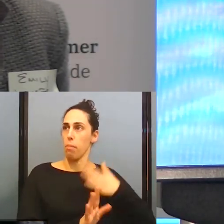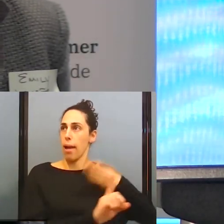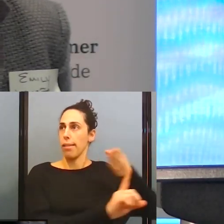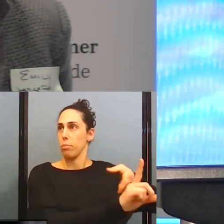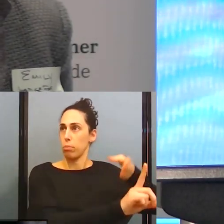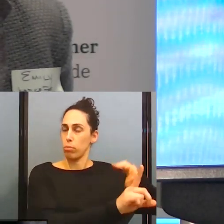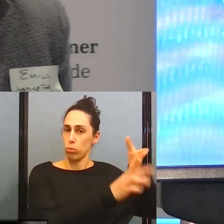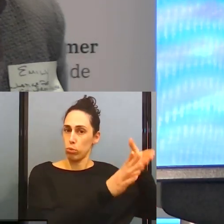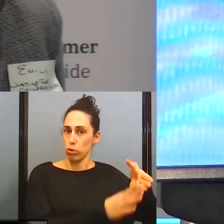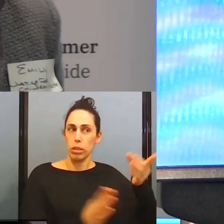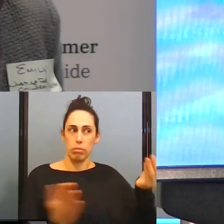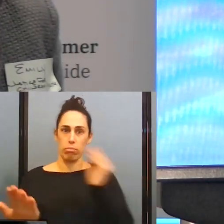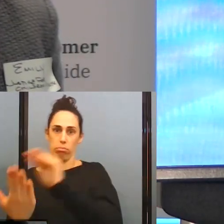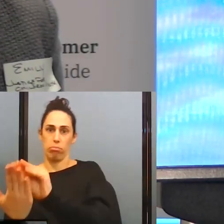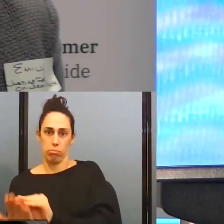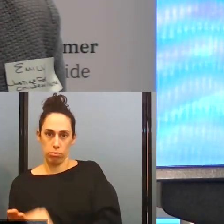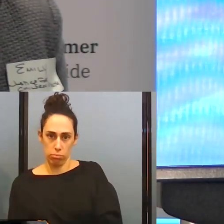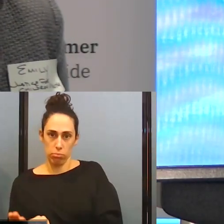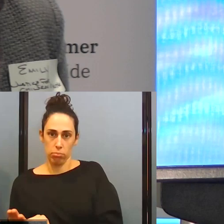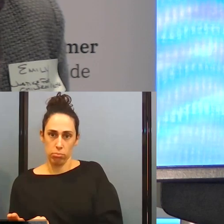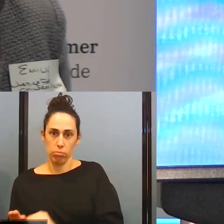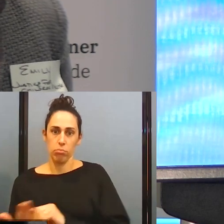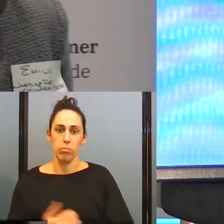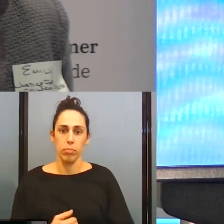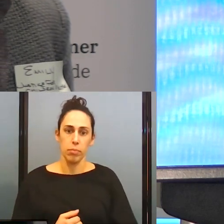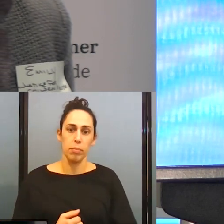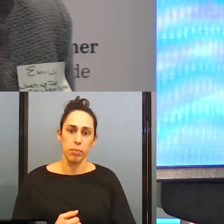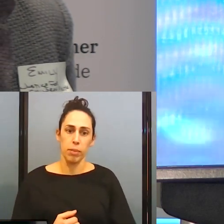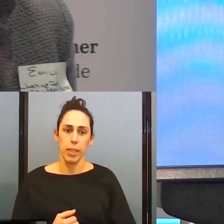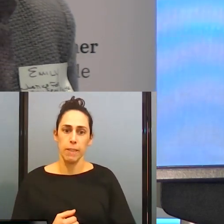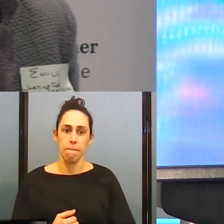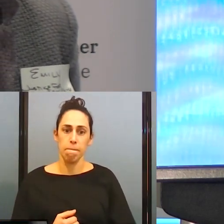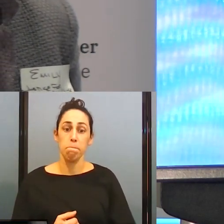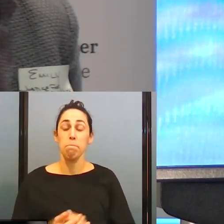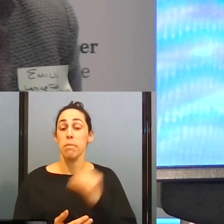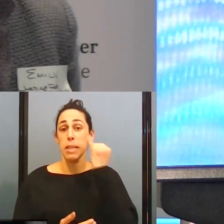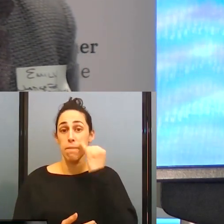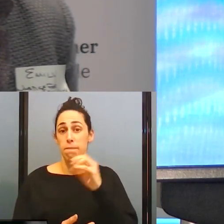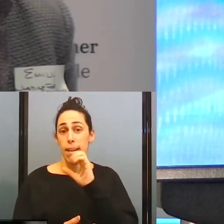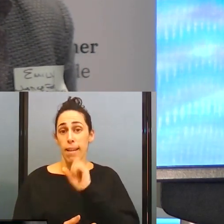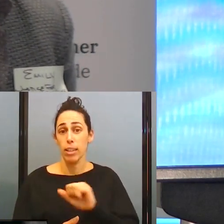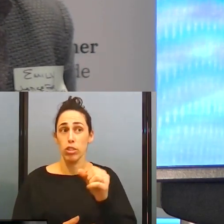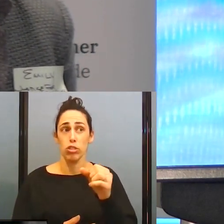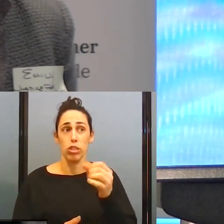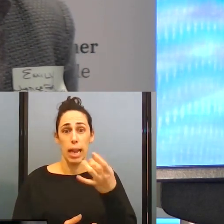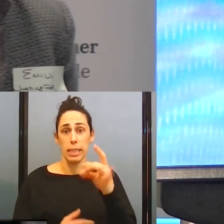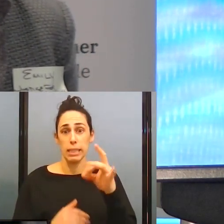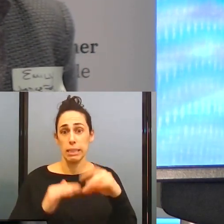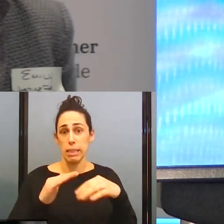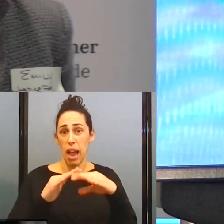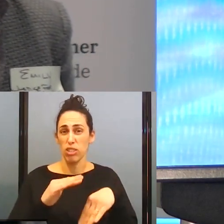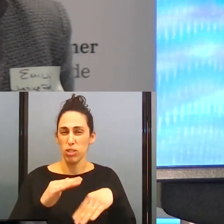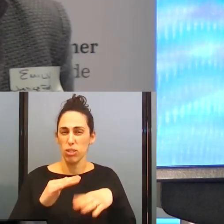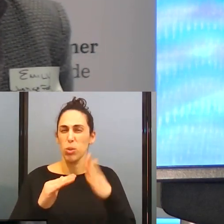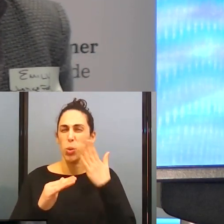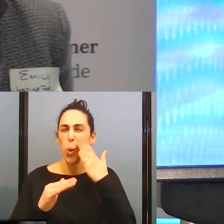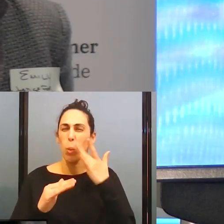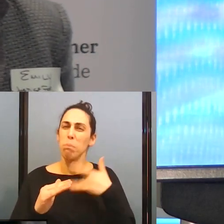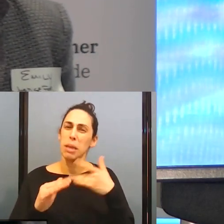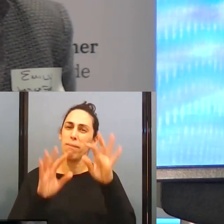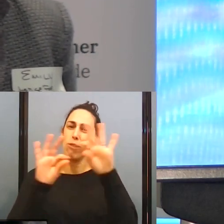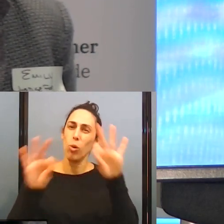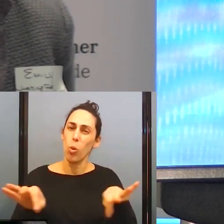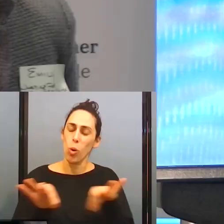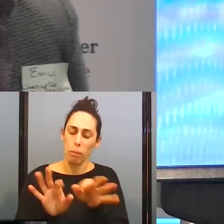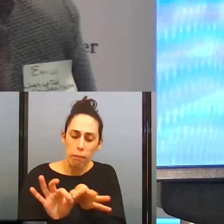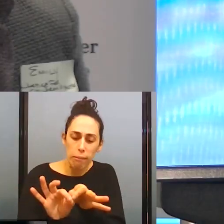little bit be added to that says if you're under 18, your parent or guardian has to sign that form. That is new, and that's